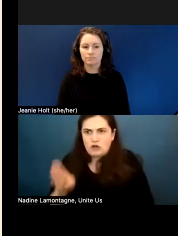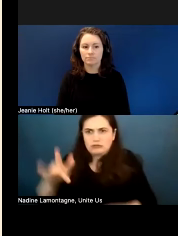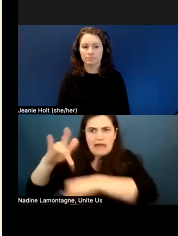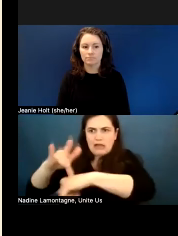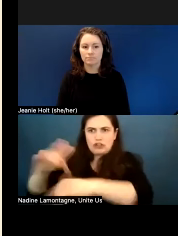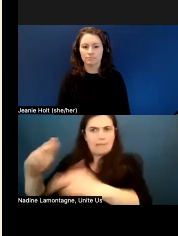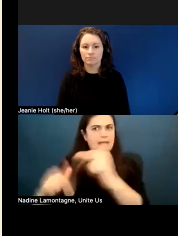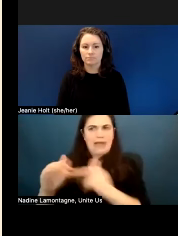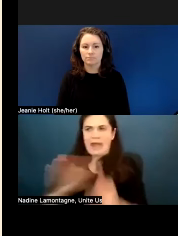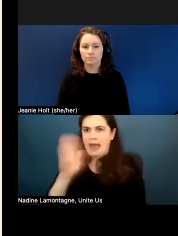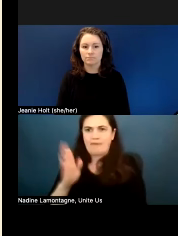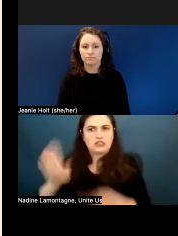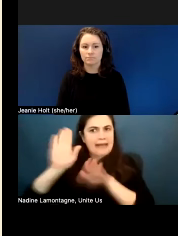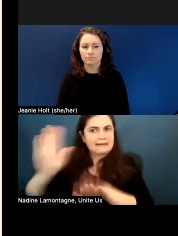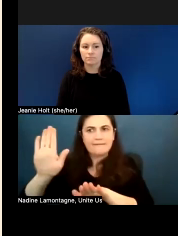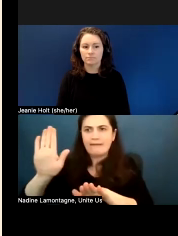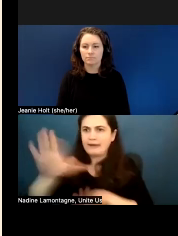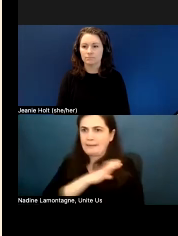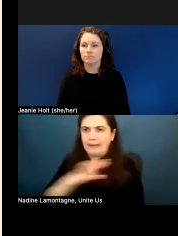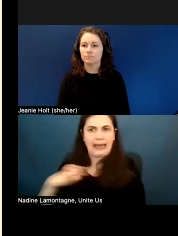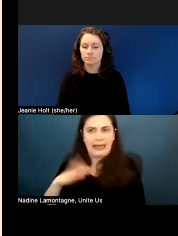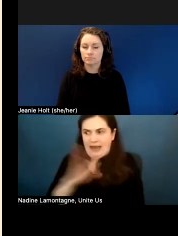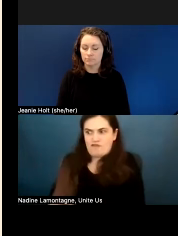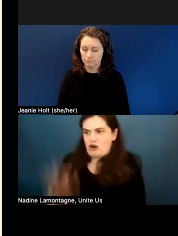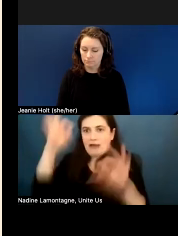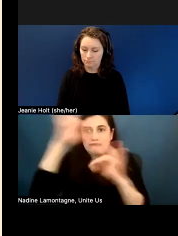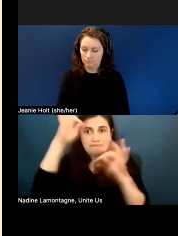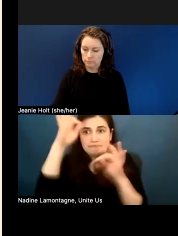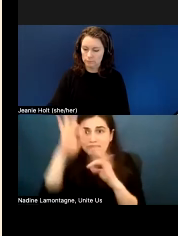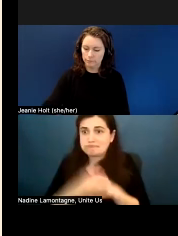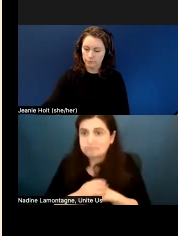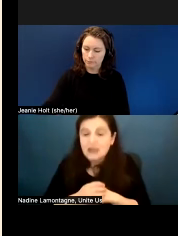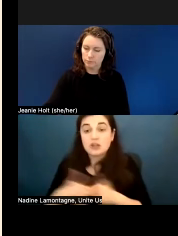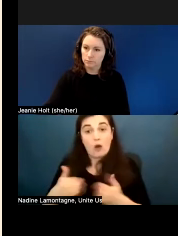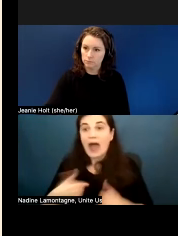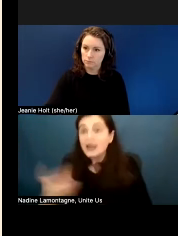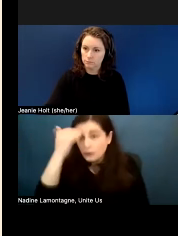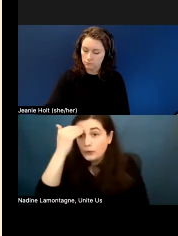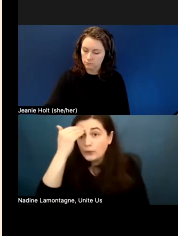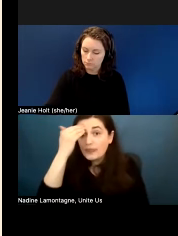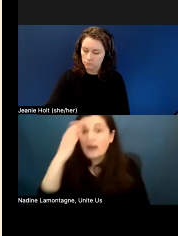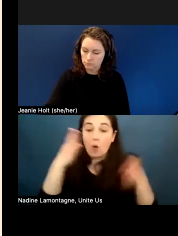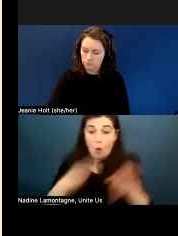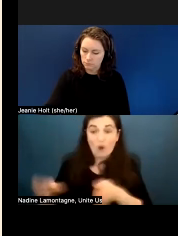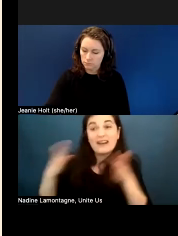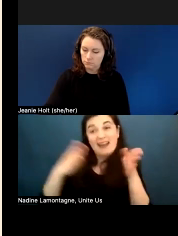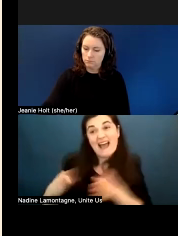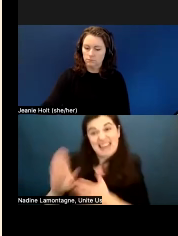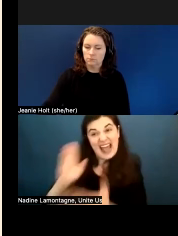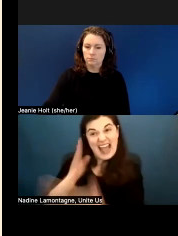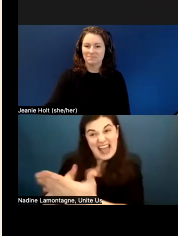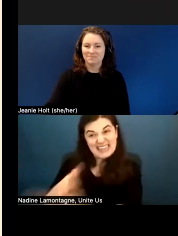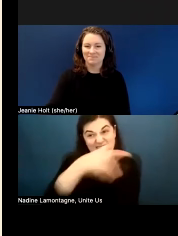in front of a committee and really didn't have a sense of what was going on. And I knew that organized anti-vaxxers were kind of a scary